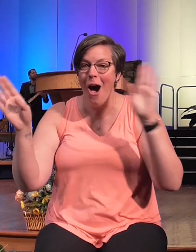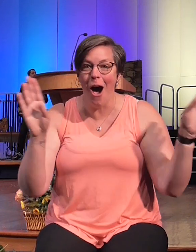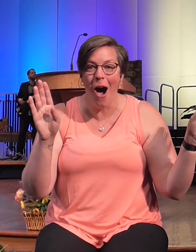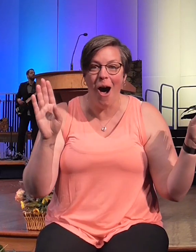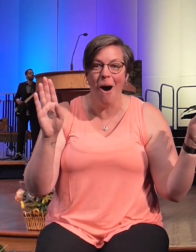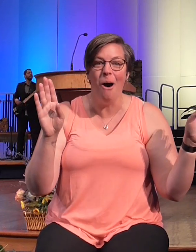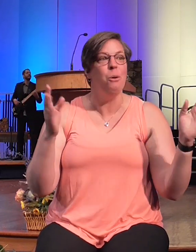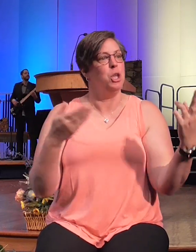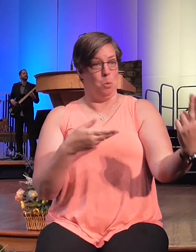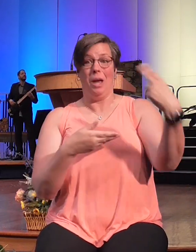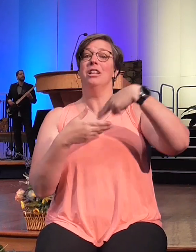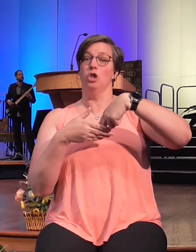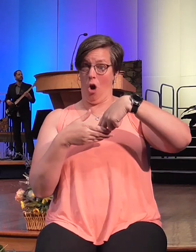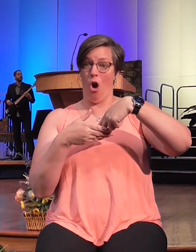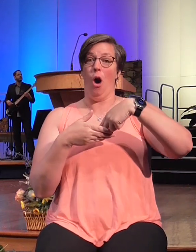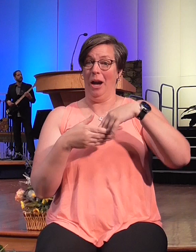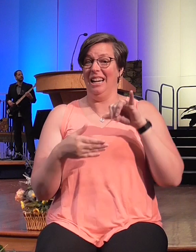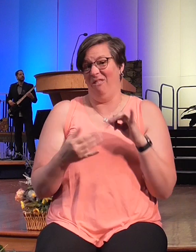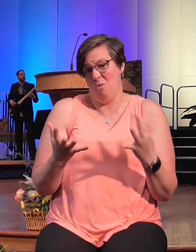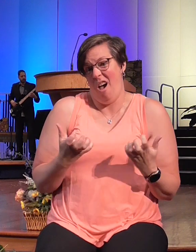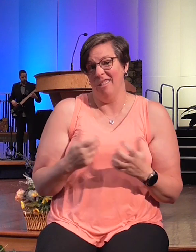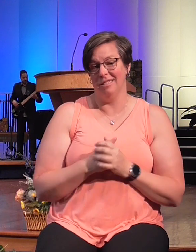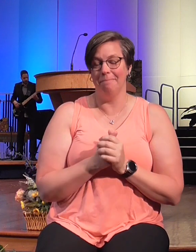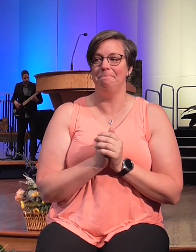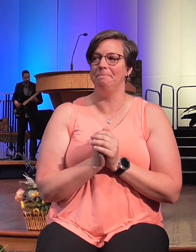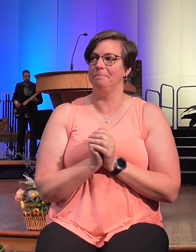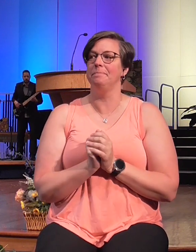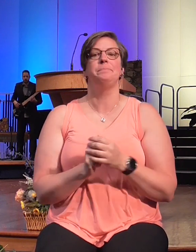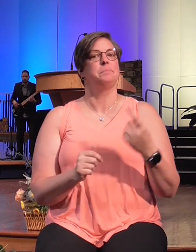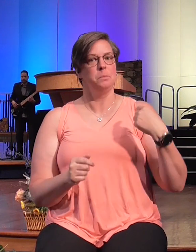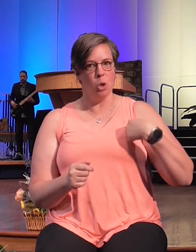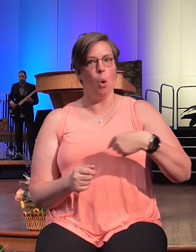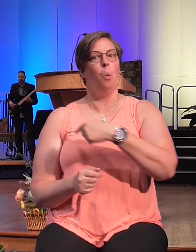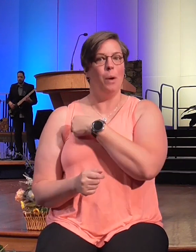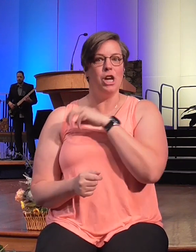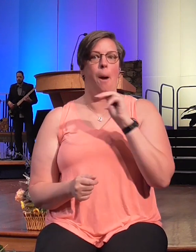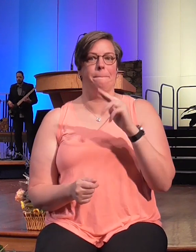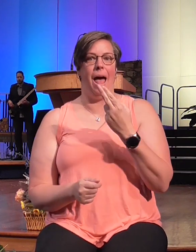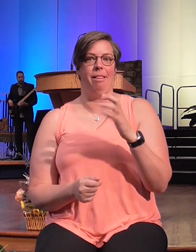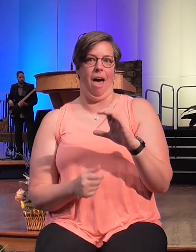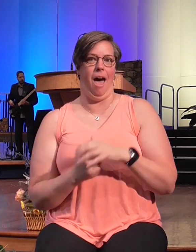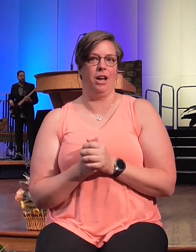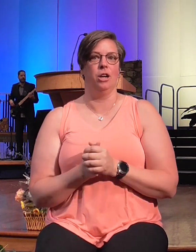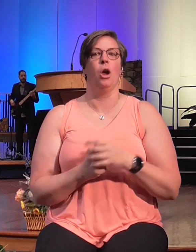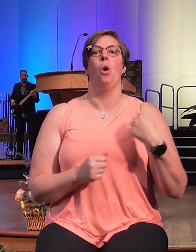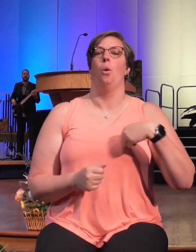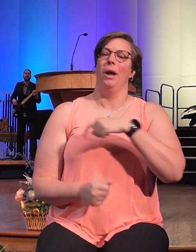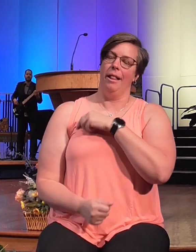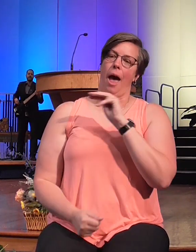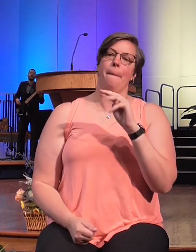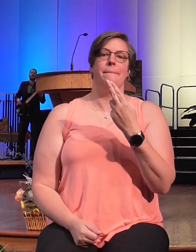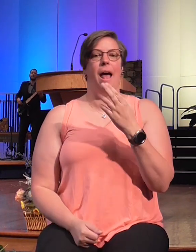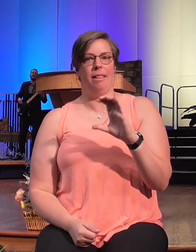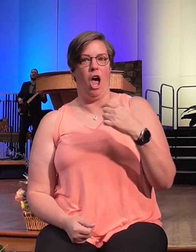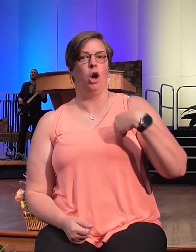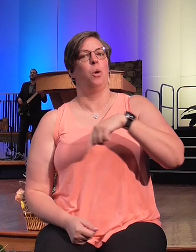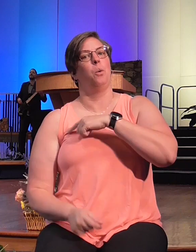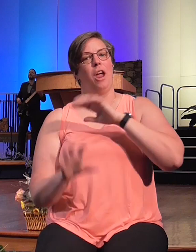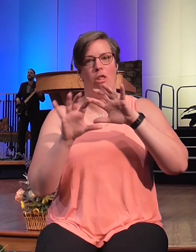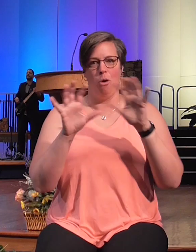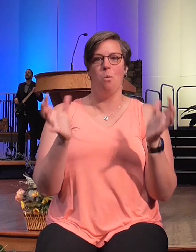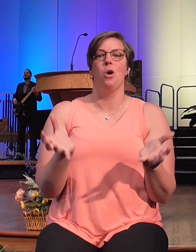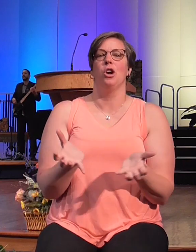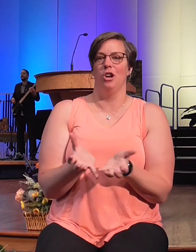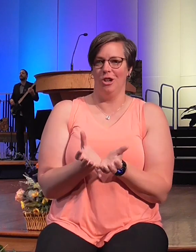You can sing along if you want, right? We are Mile High. We are Mile High, we are